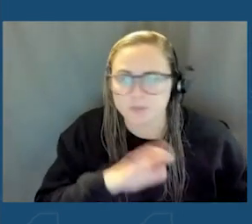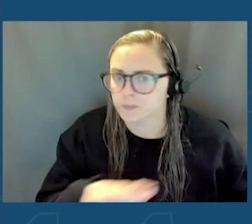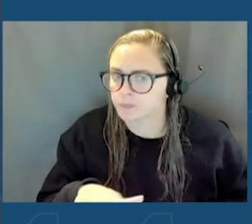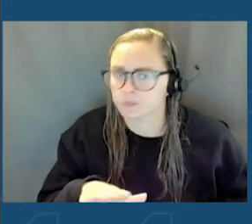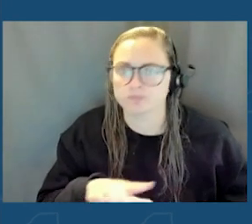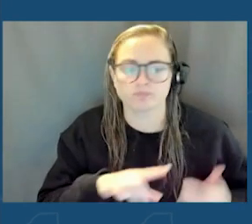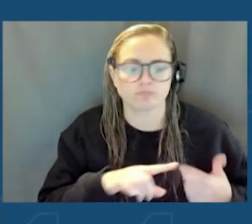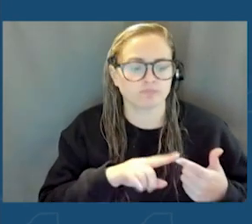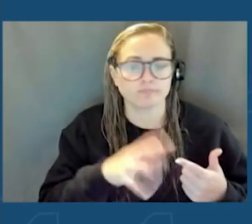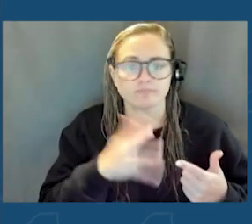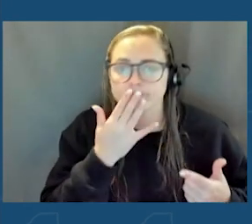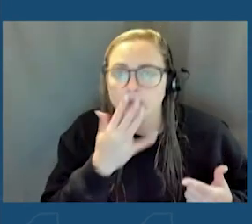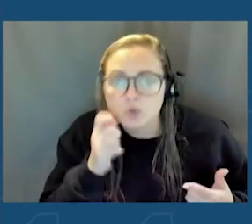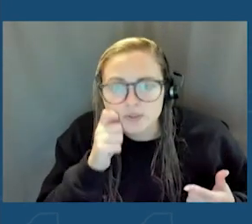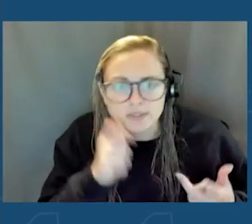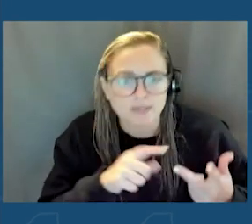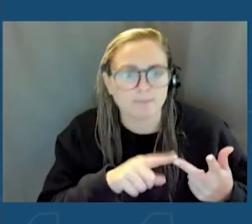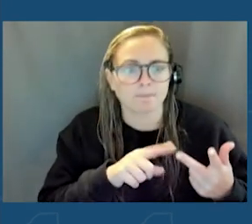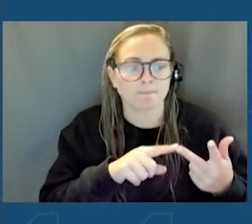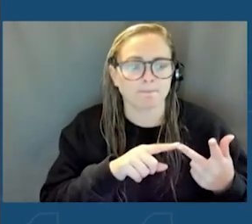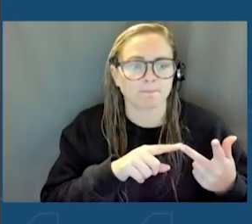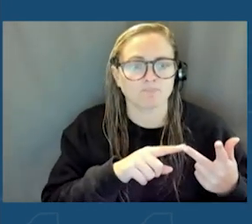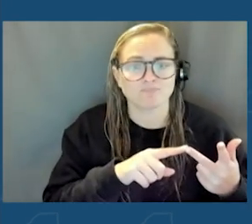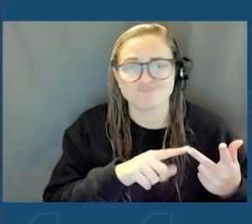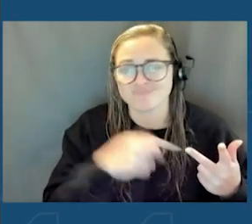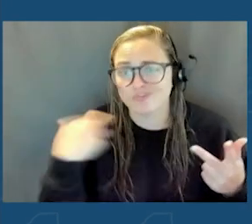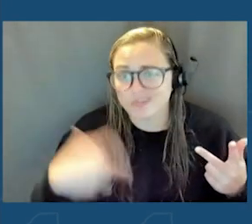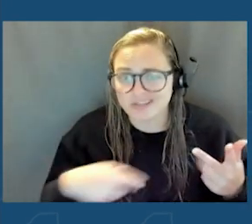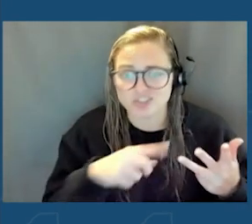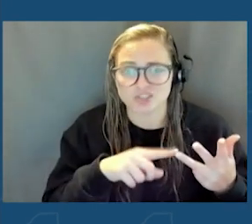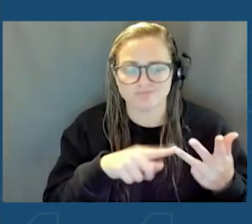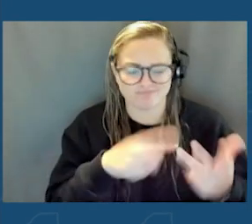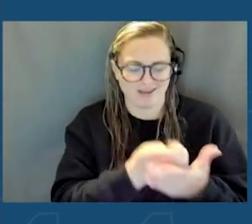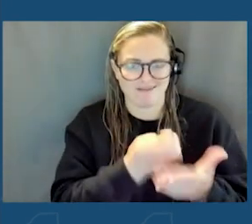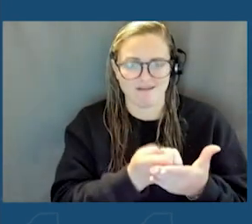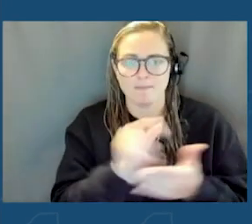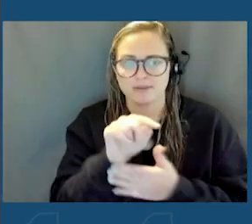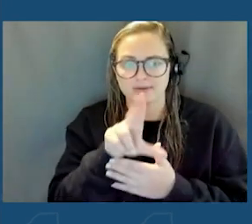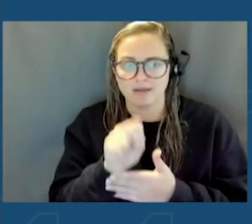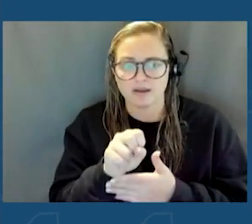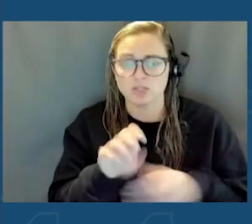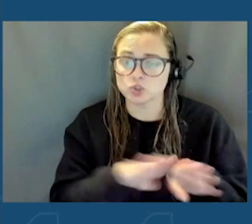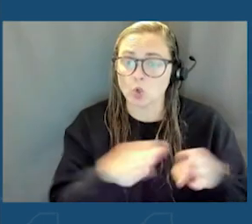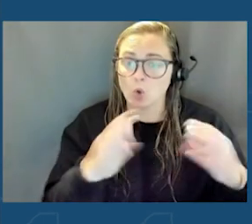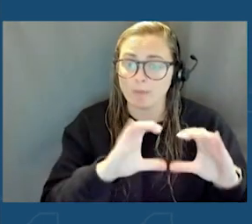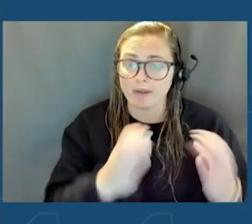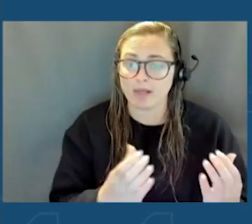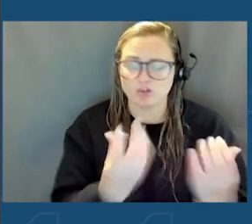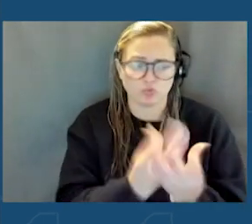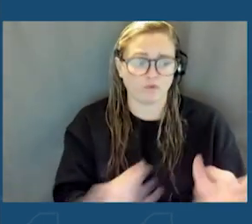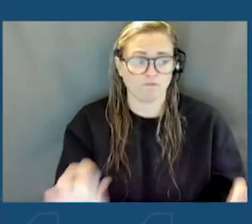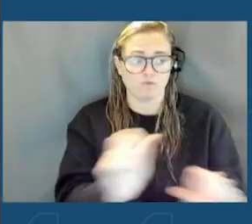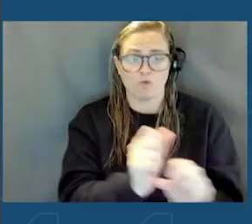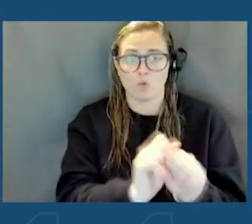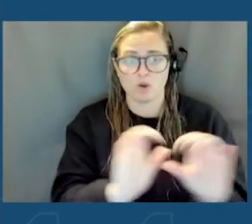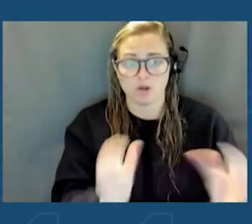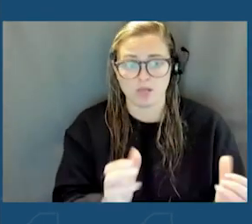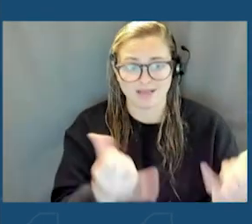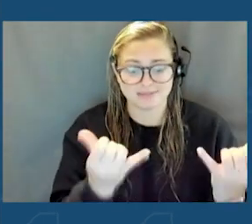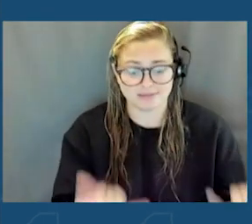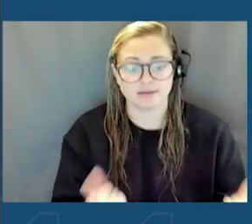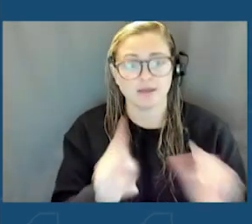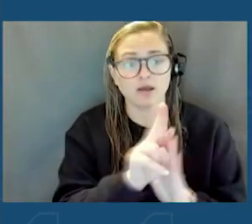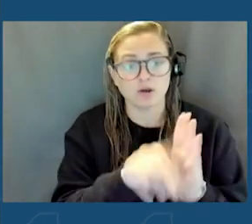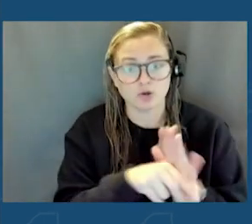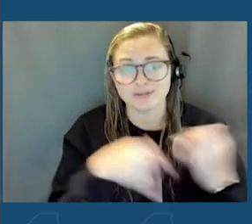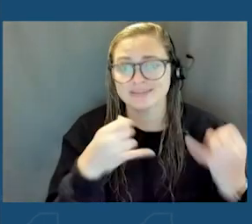race, religion, or economic status. Upon opening, classes were free for the working class, and today, undergraduate tuition is